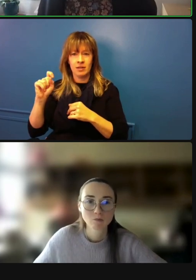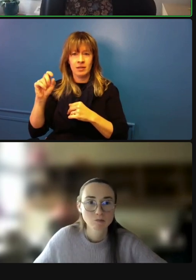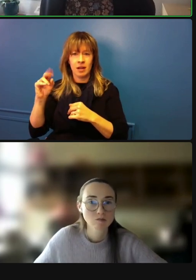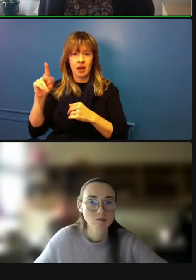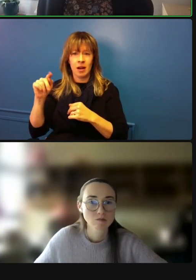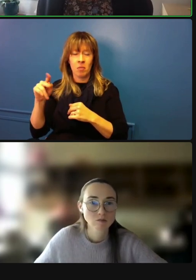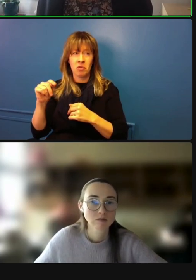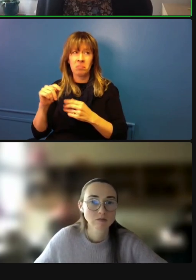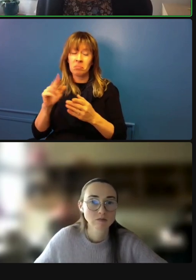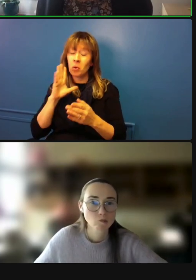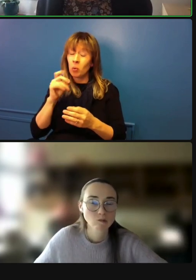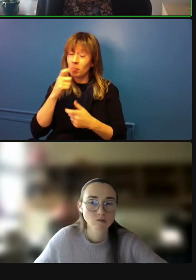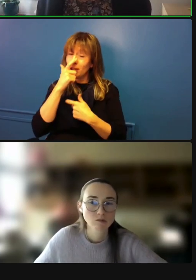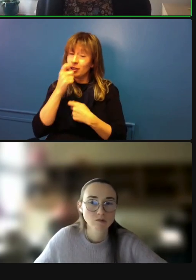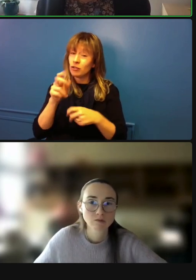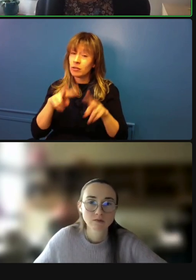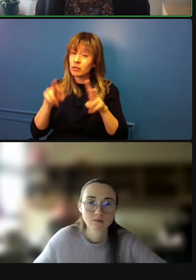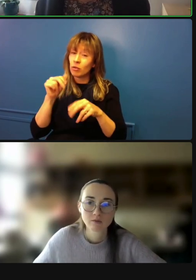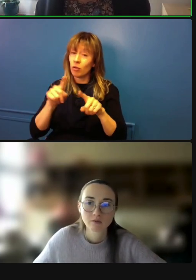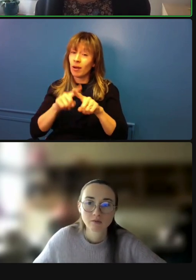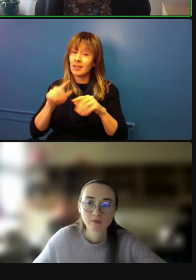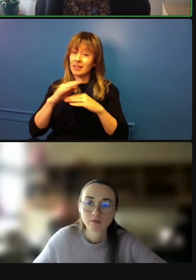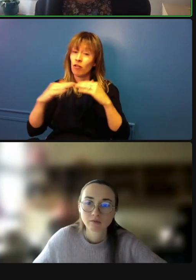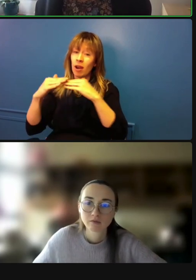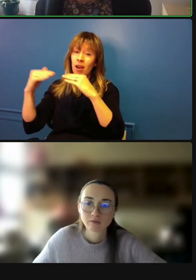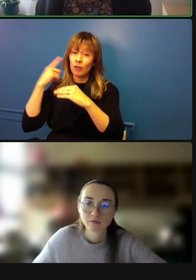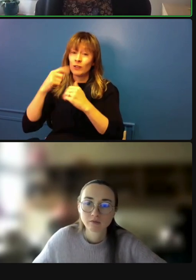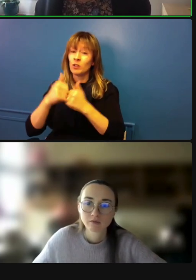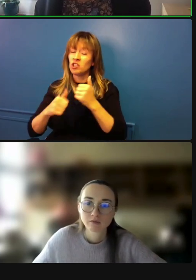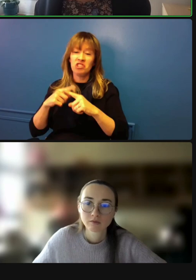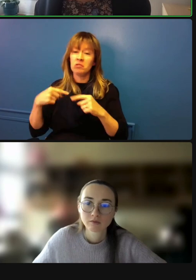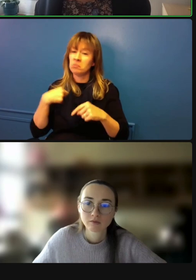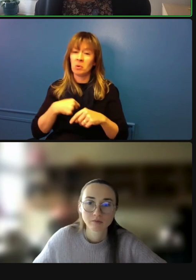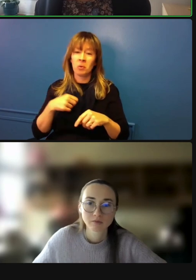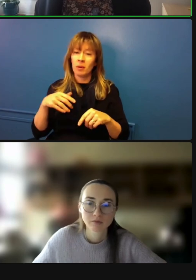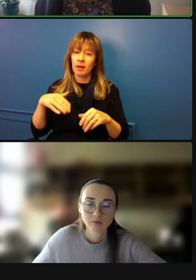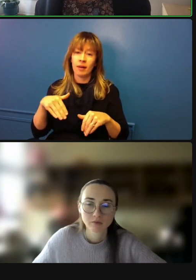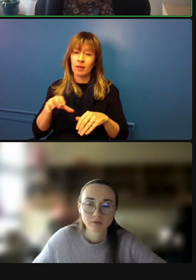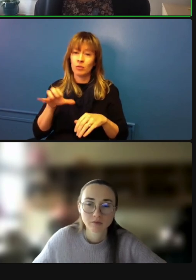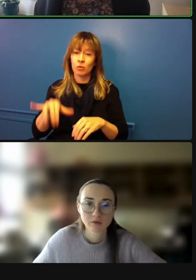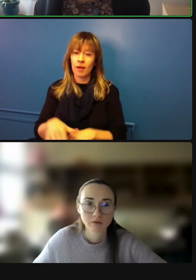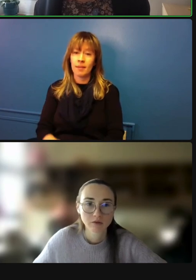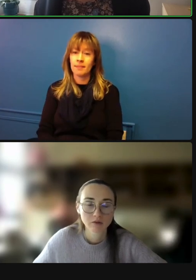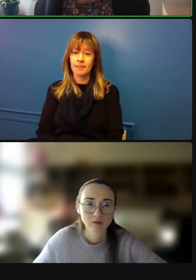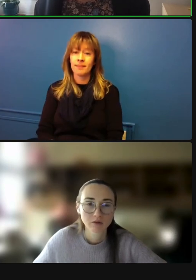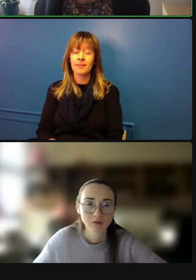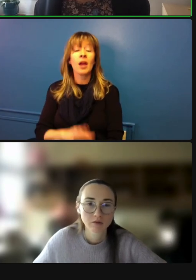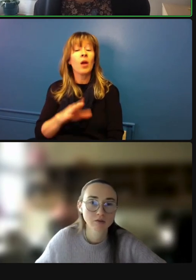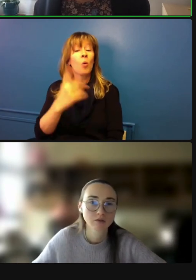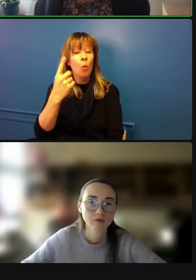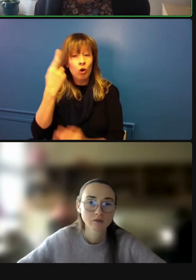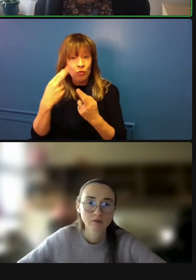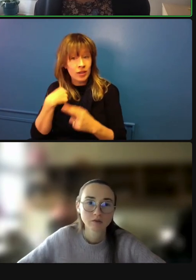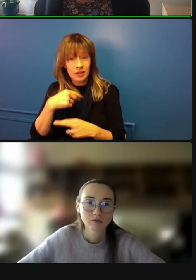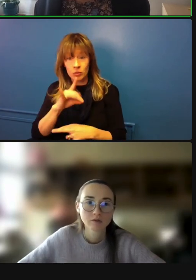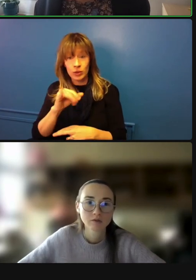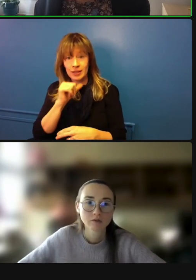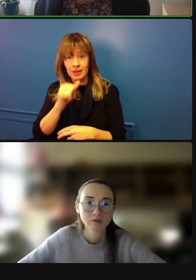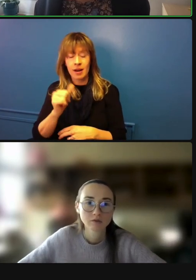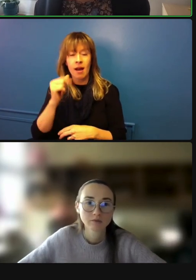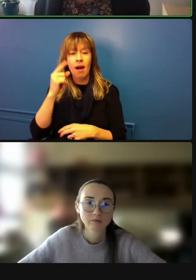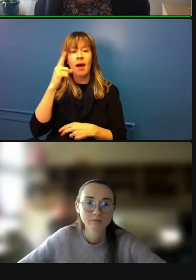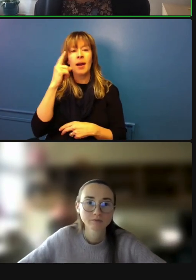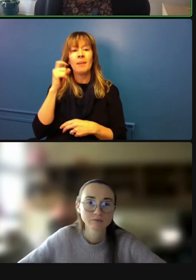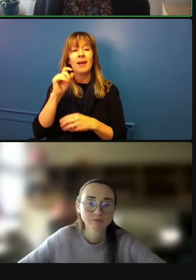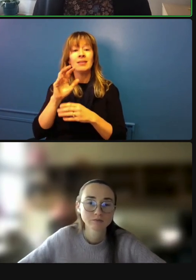be interesting to look at different layers for each of them, but we haven't yet. And one reason we didn't is because